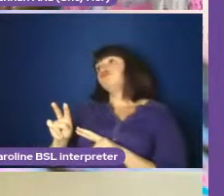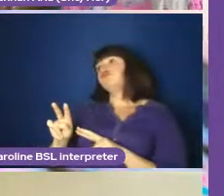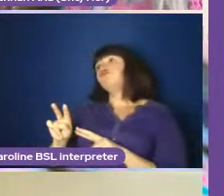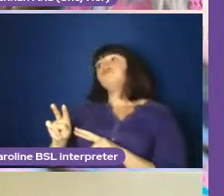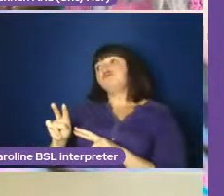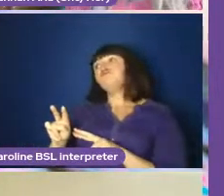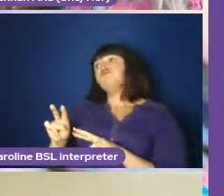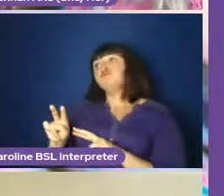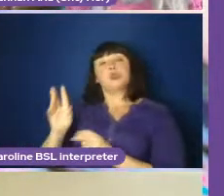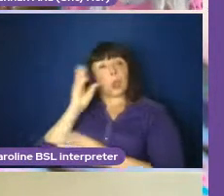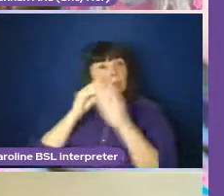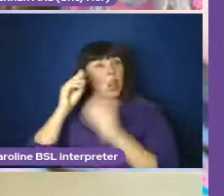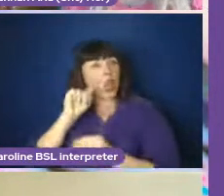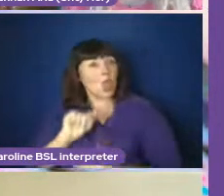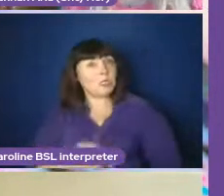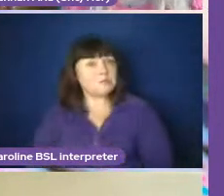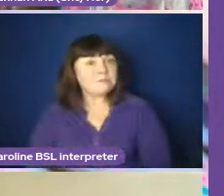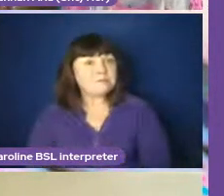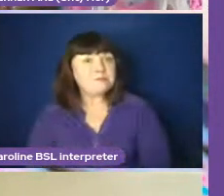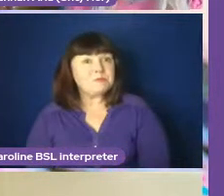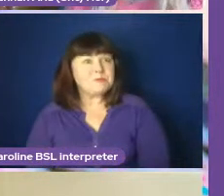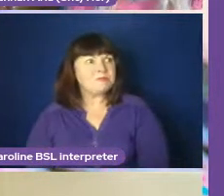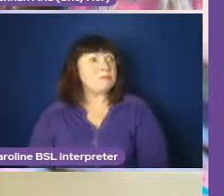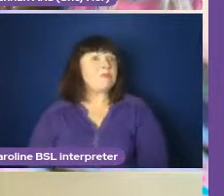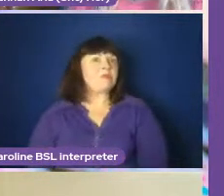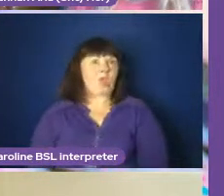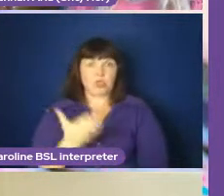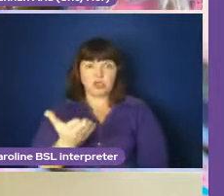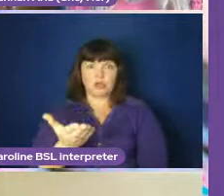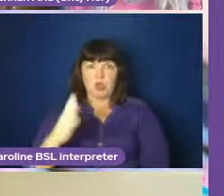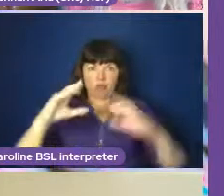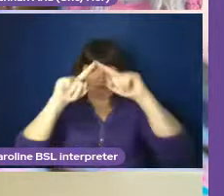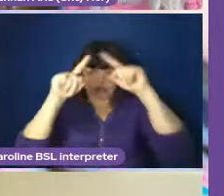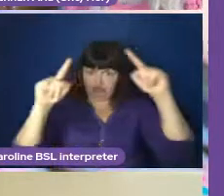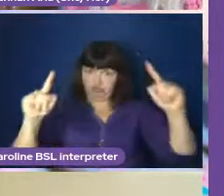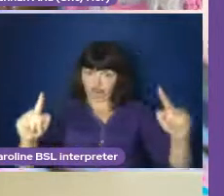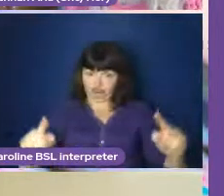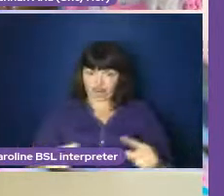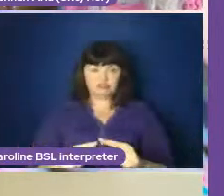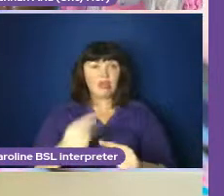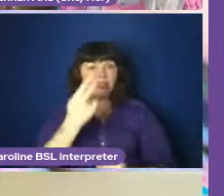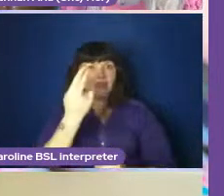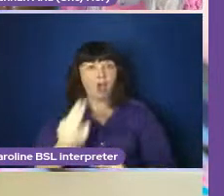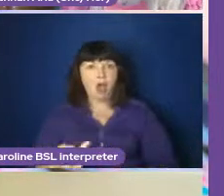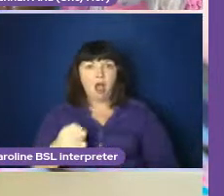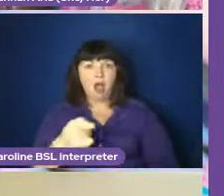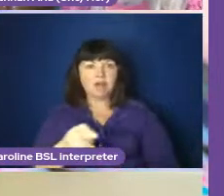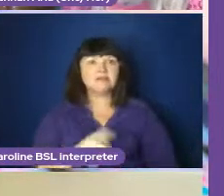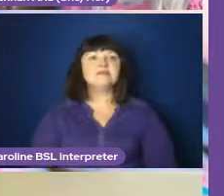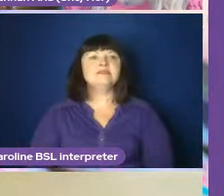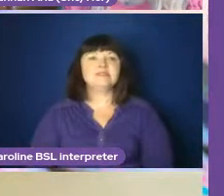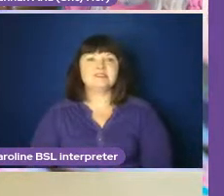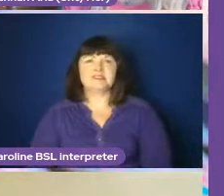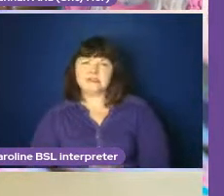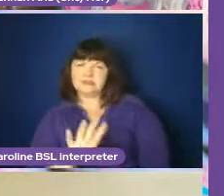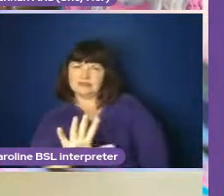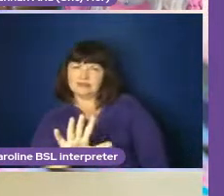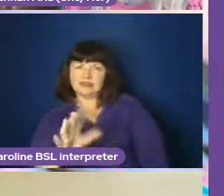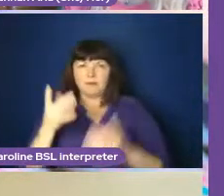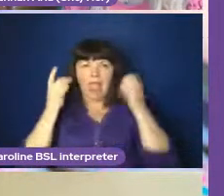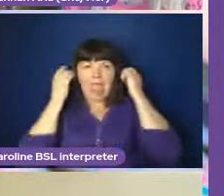Fantastic. Brilliant. So tell us about your piece. Well, as you can see, my hair is slightly messy and